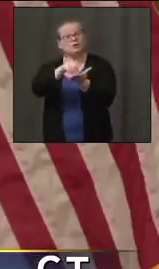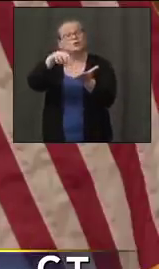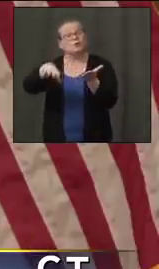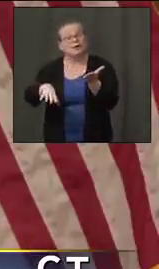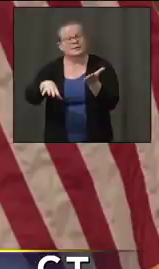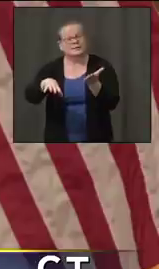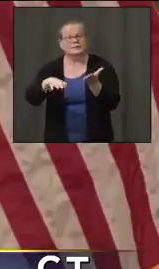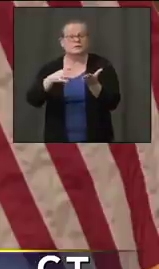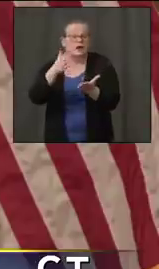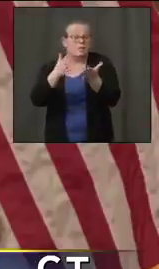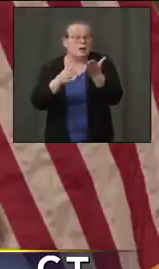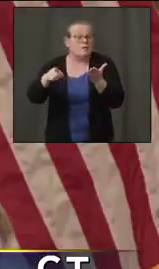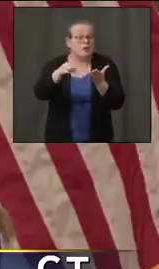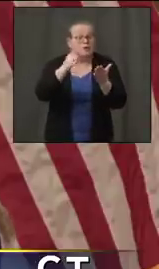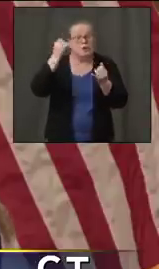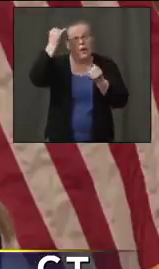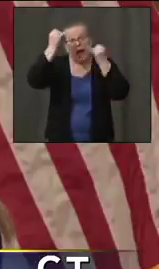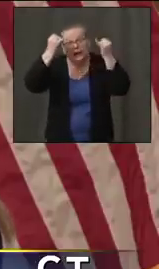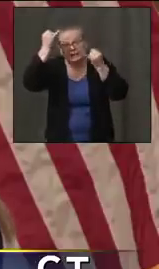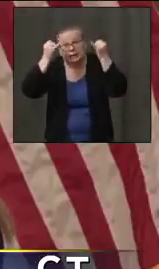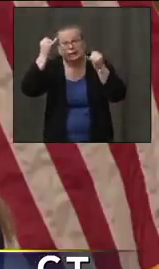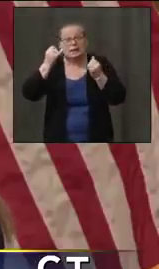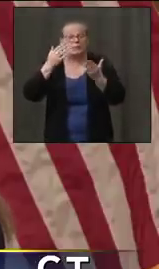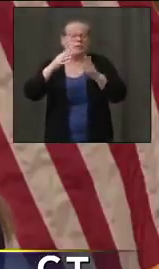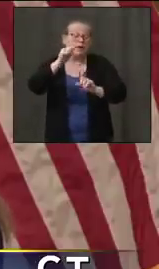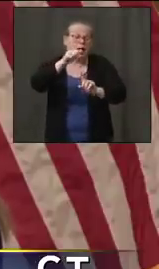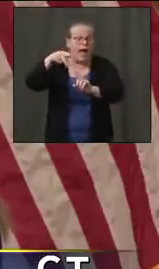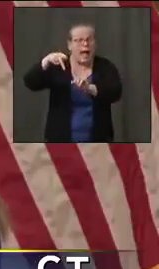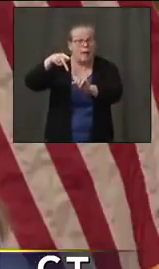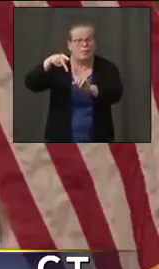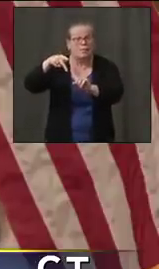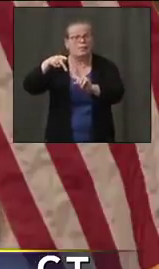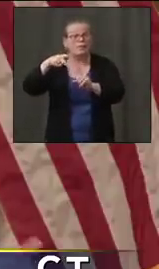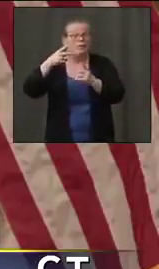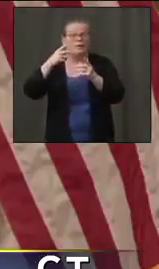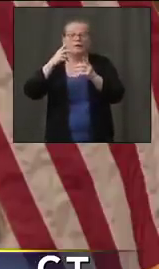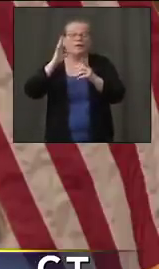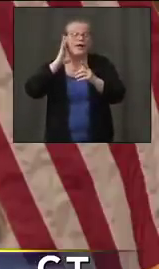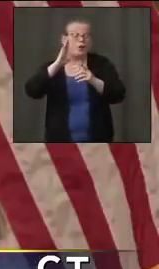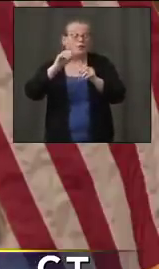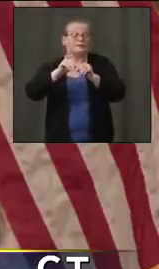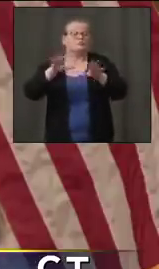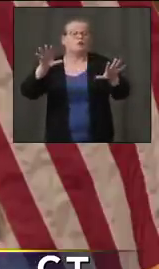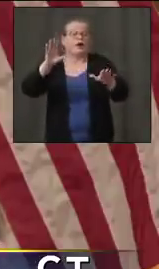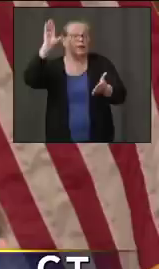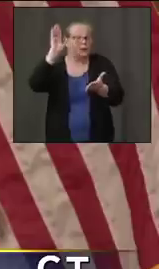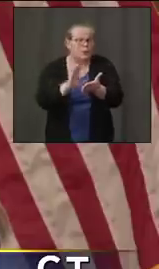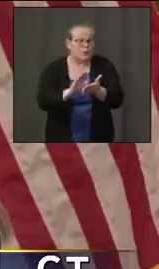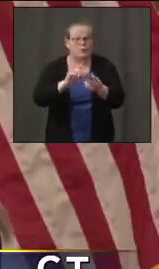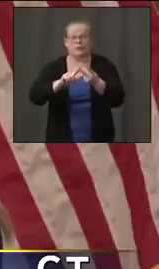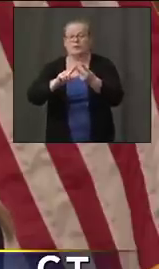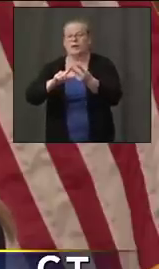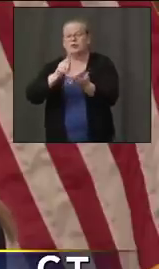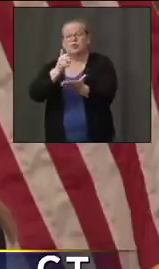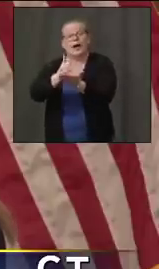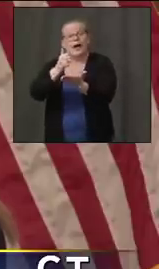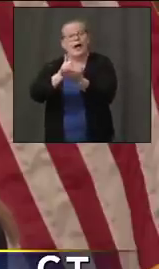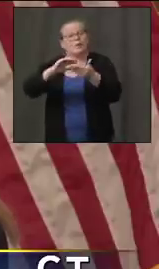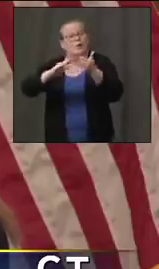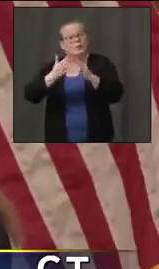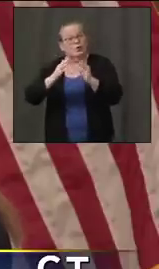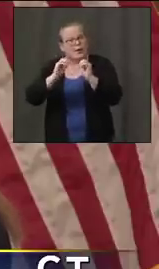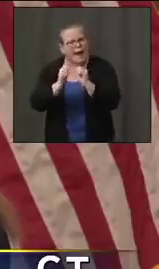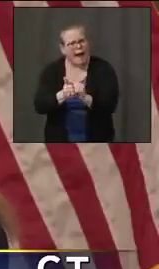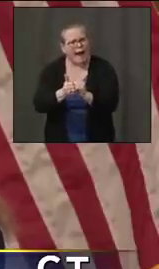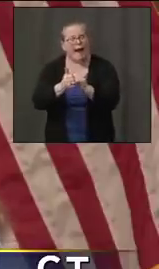defeat the spread of the disease, that will provide aid to our local or global communities, and that